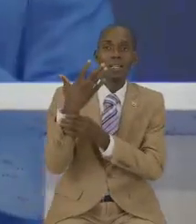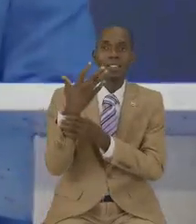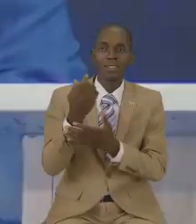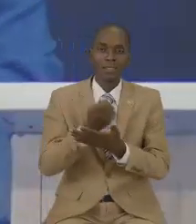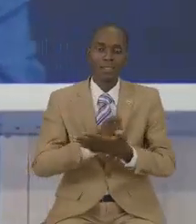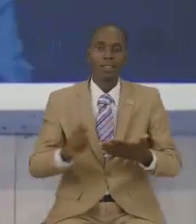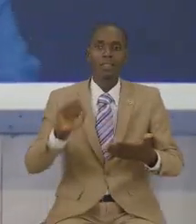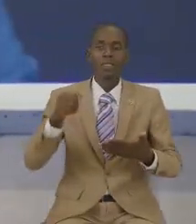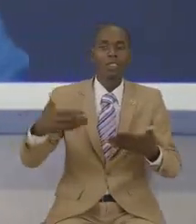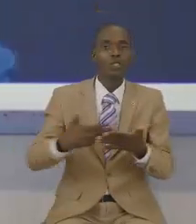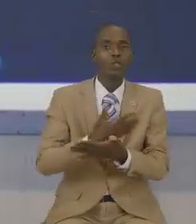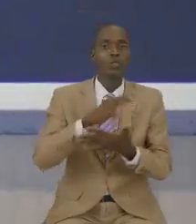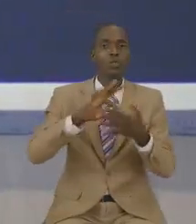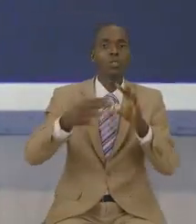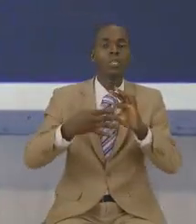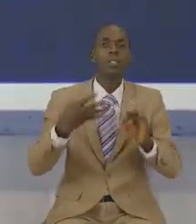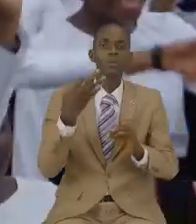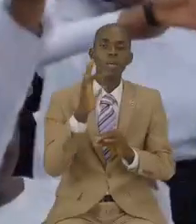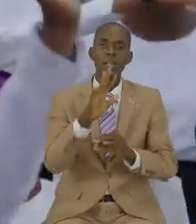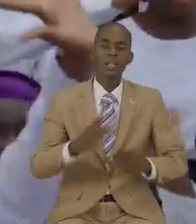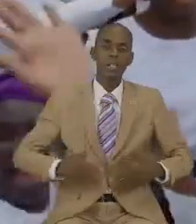a new story of your life.